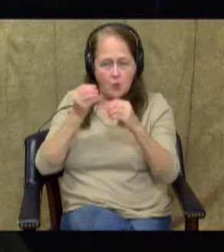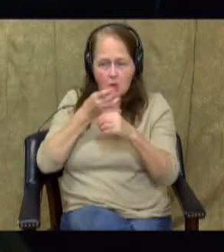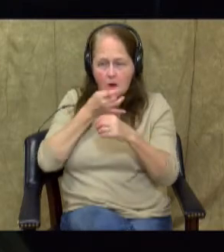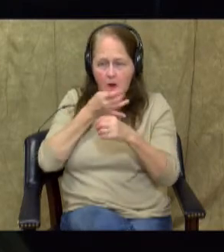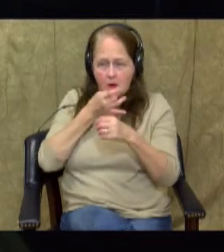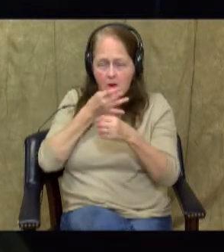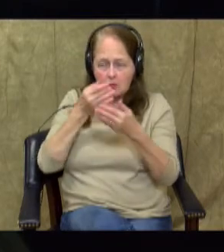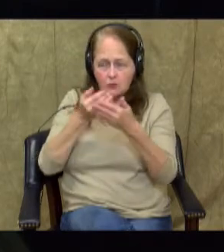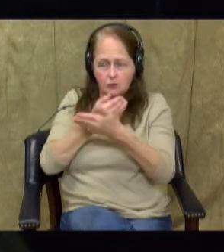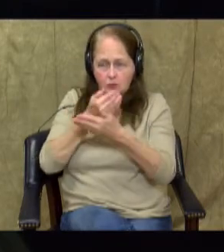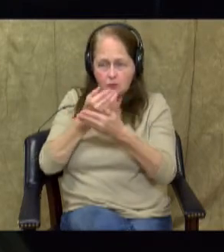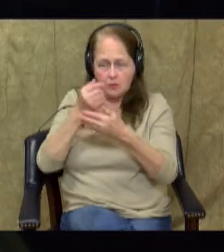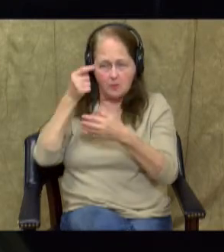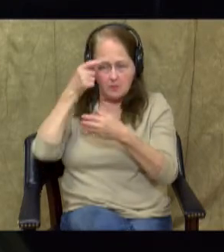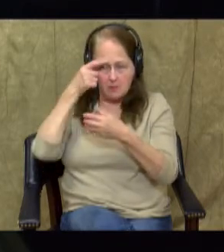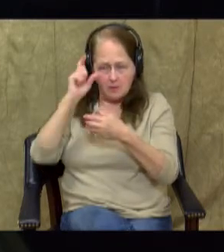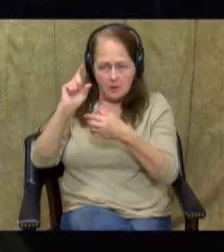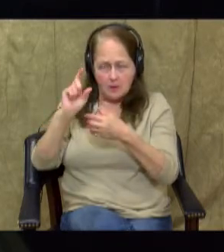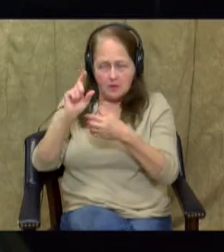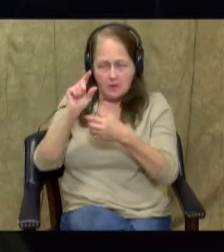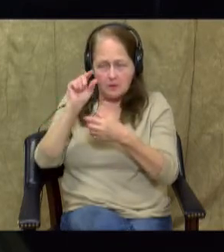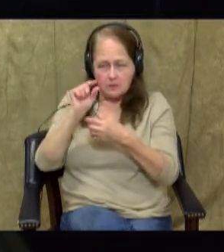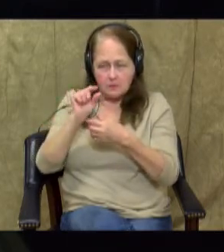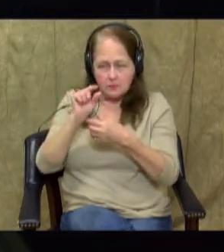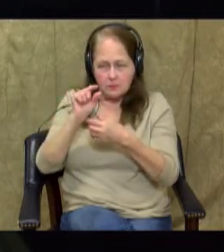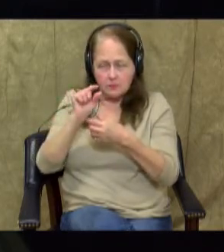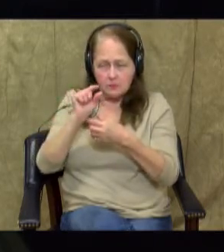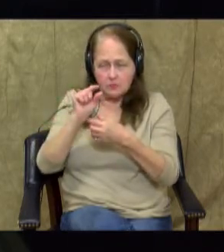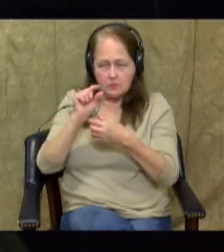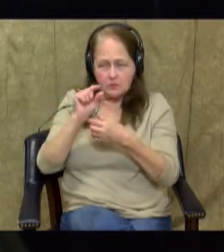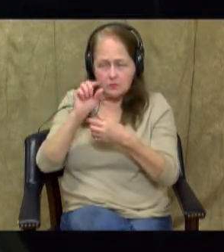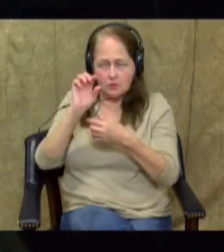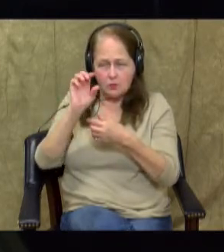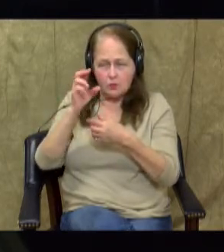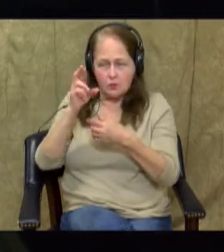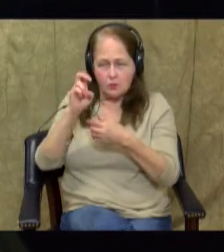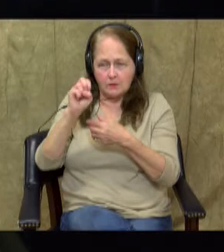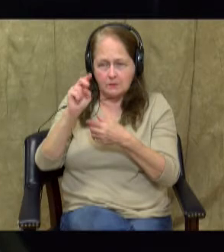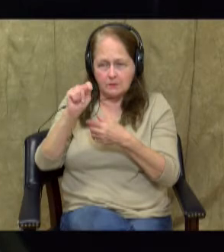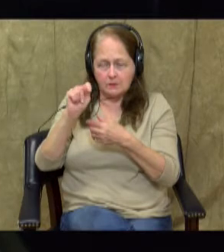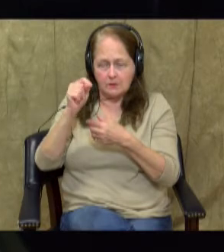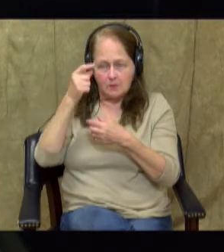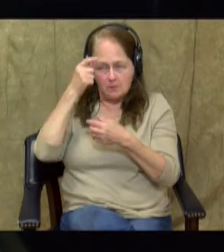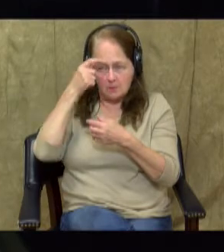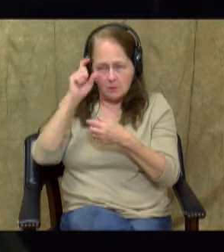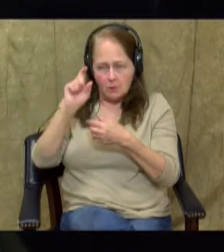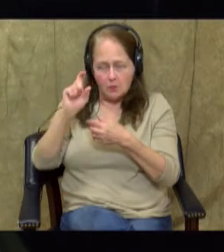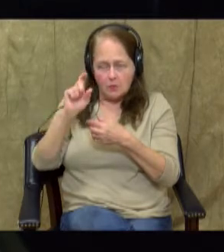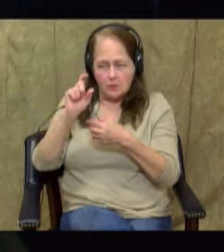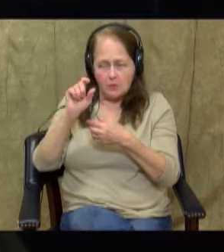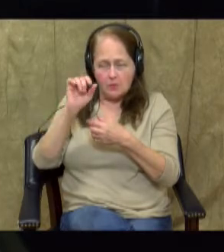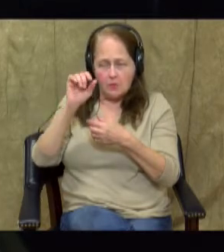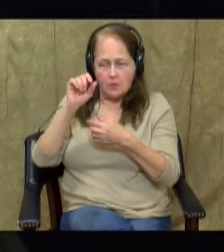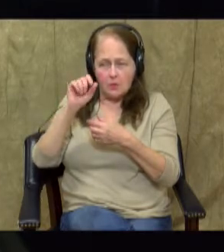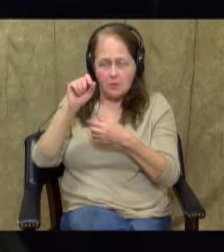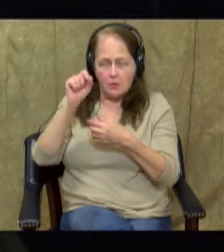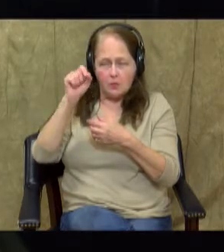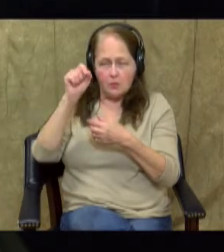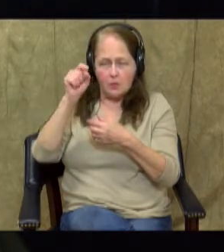with a new moon to then just a tiny little sliver of a crescent moon to seeing a quarter of the